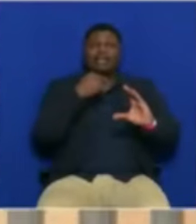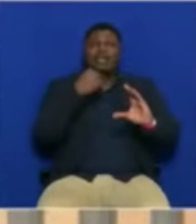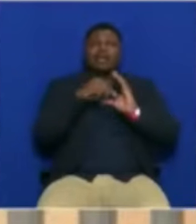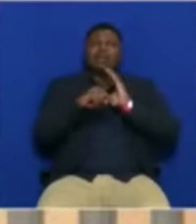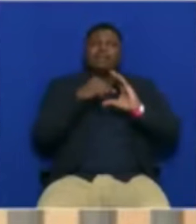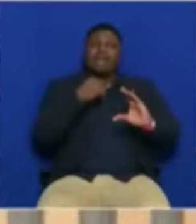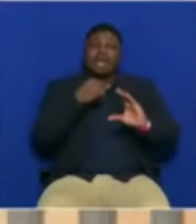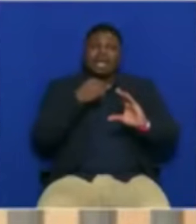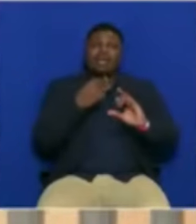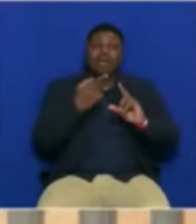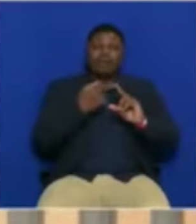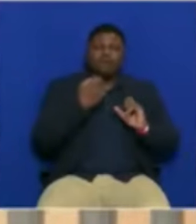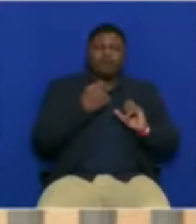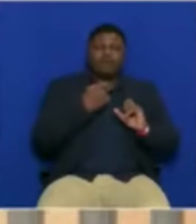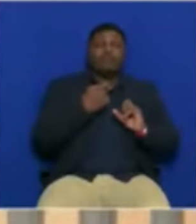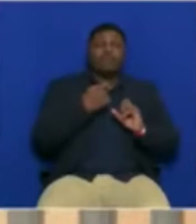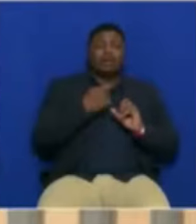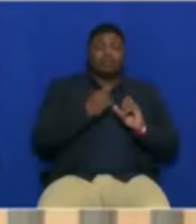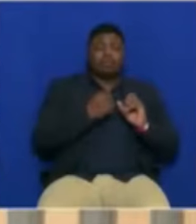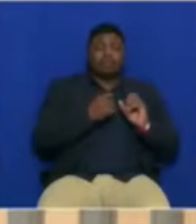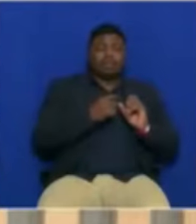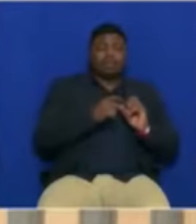284.